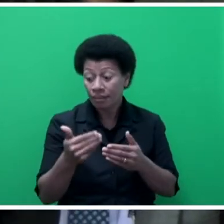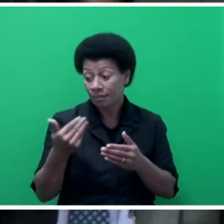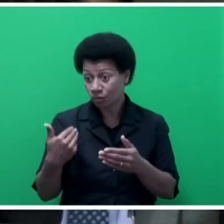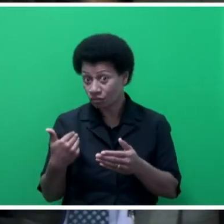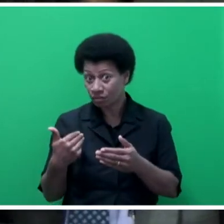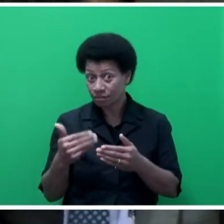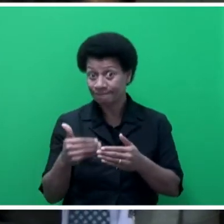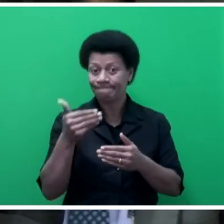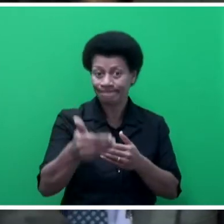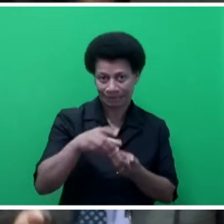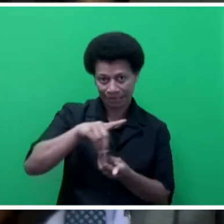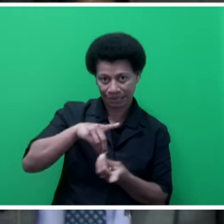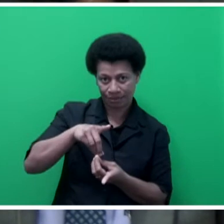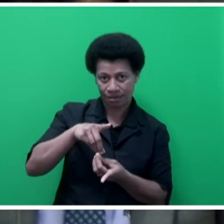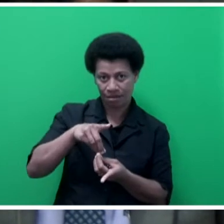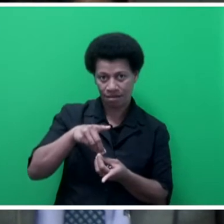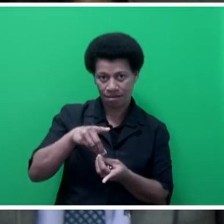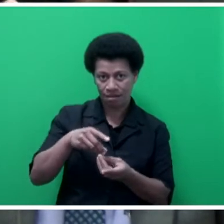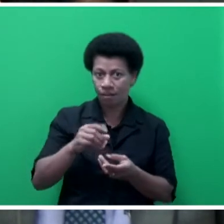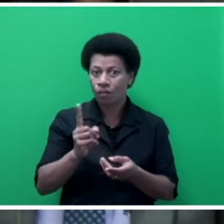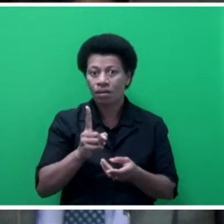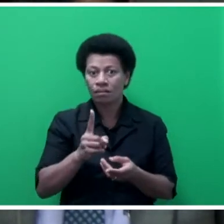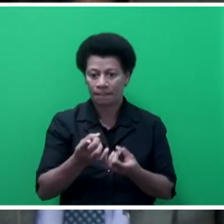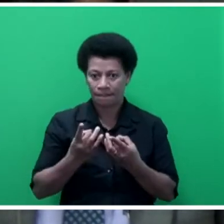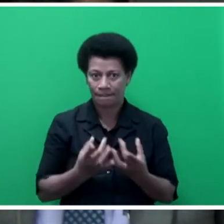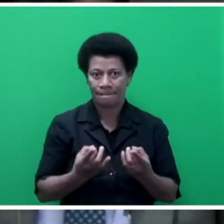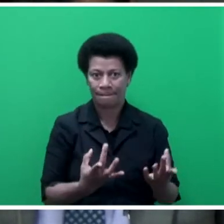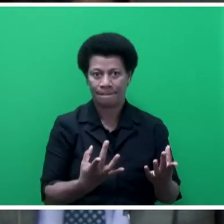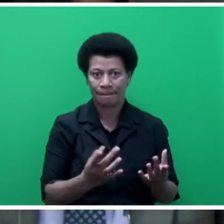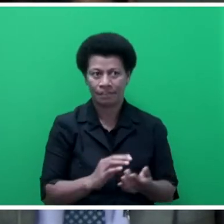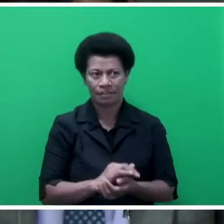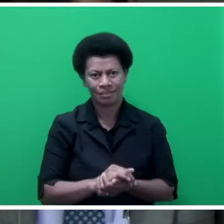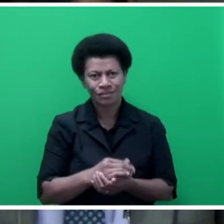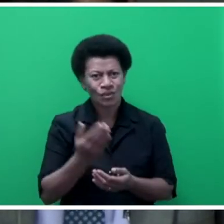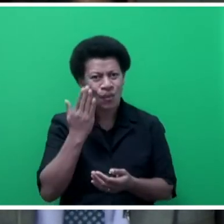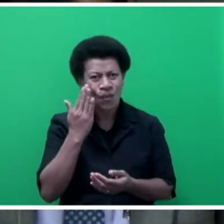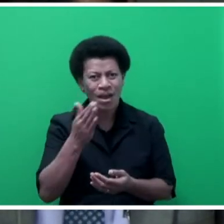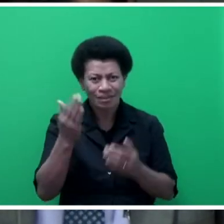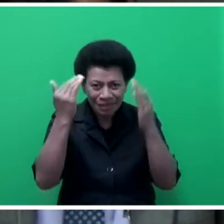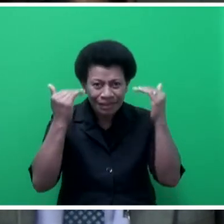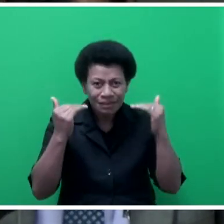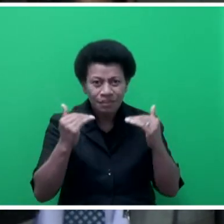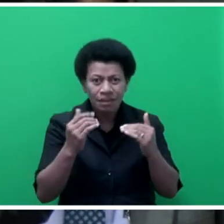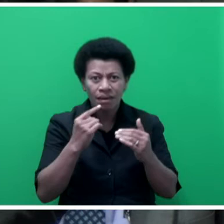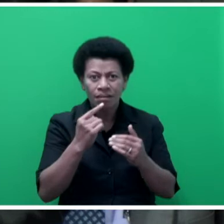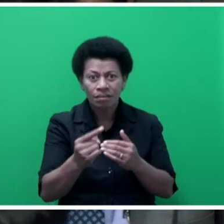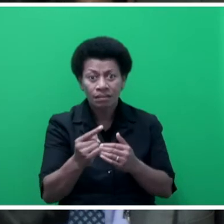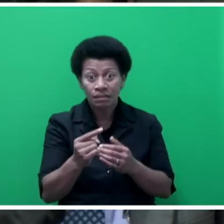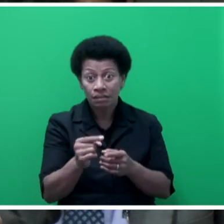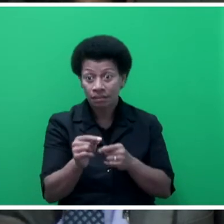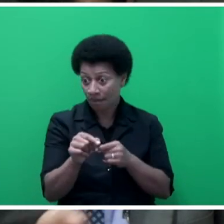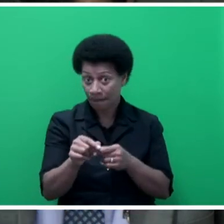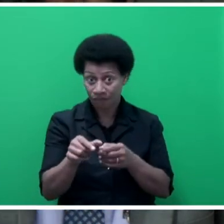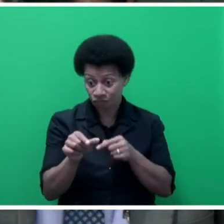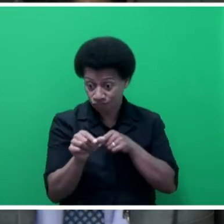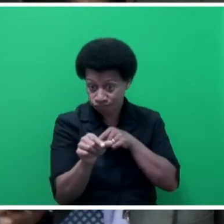after disaster. As you're aware, Honorable Speaker, 1 or 2 of the cyclones didn't actually follow the track that was intended. So